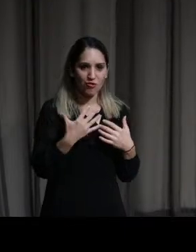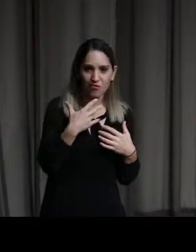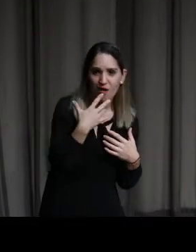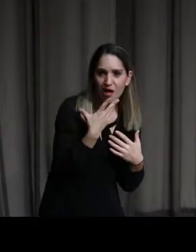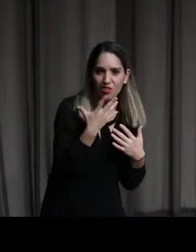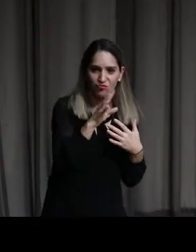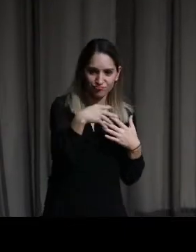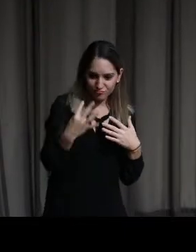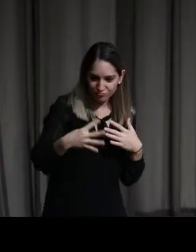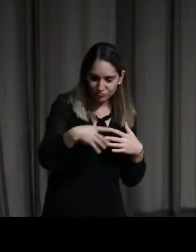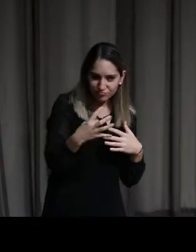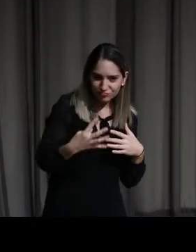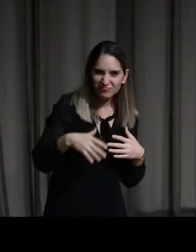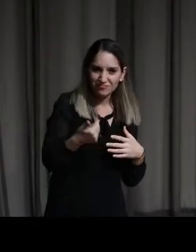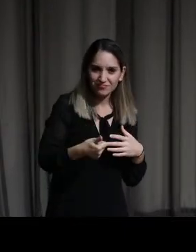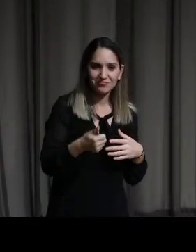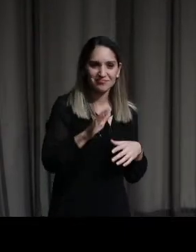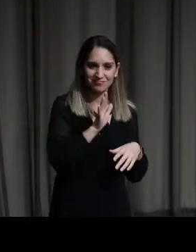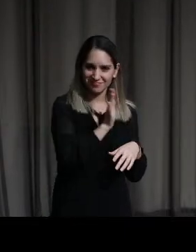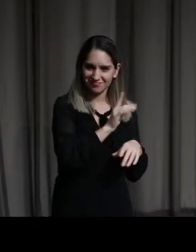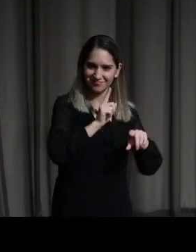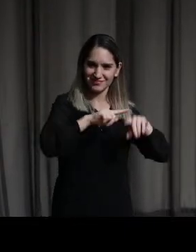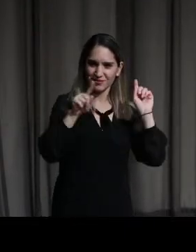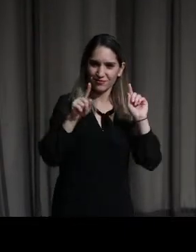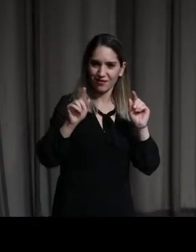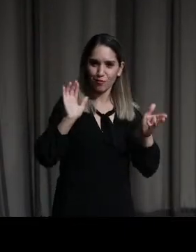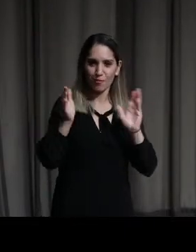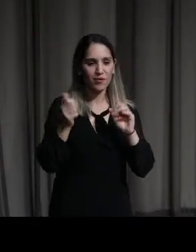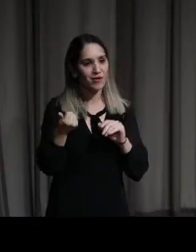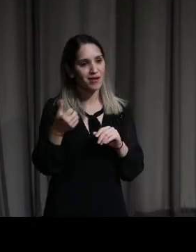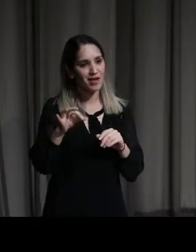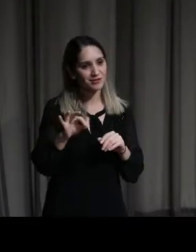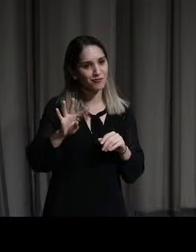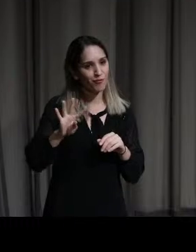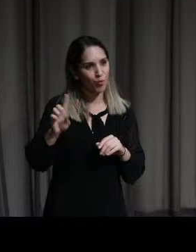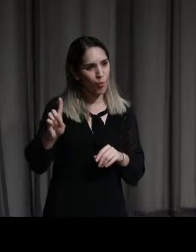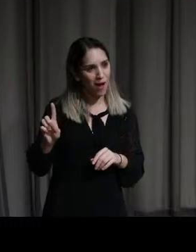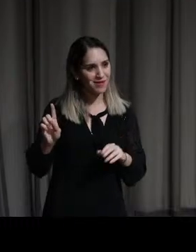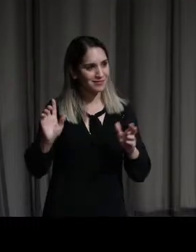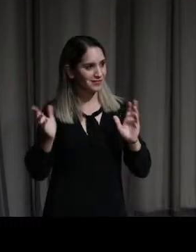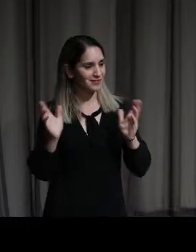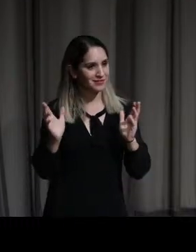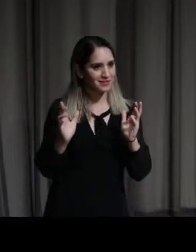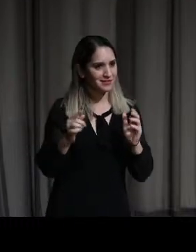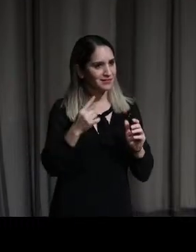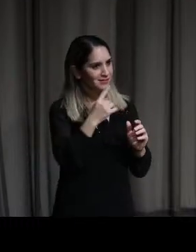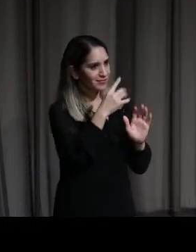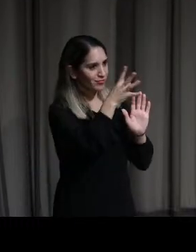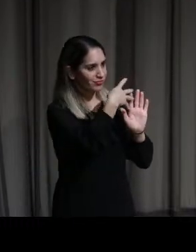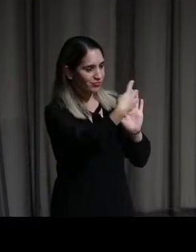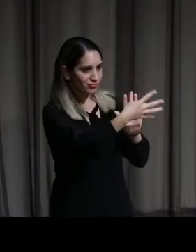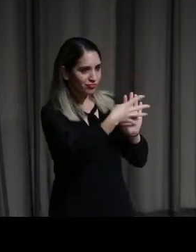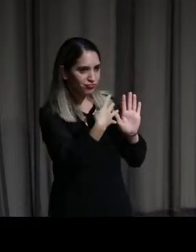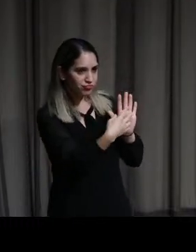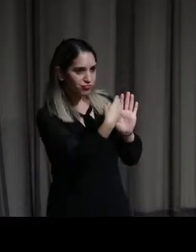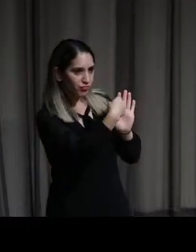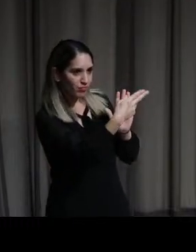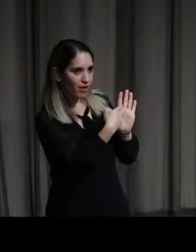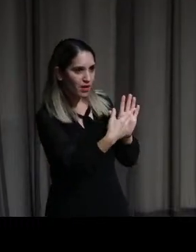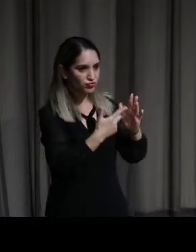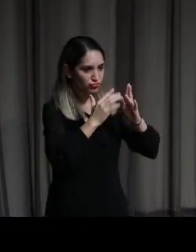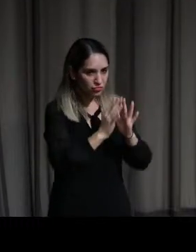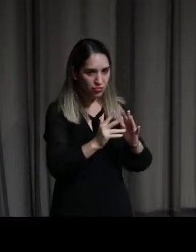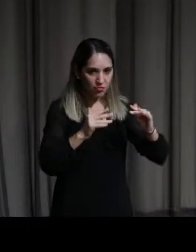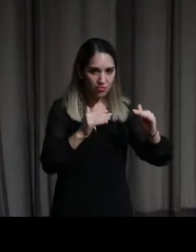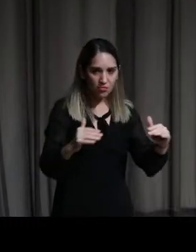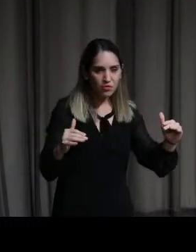strutting about in the 1941 rooster, we see him finessing this rooster just almost offhandedly. You know, he's just